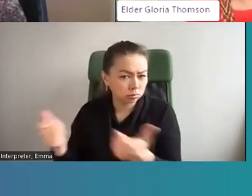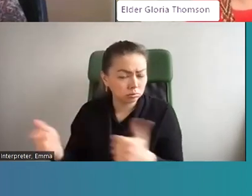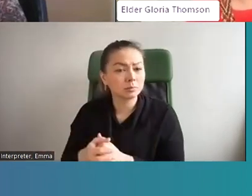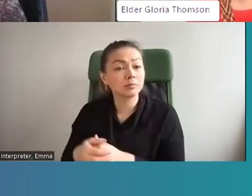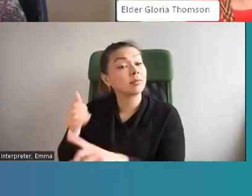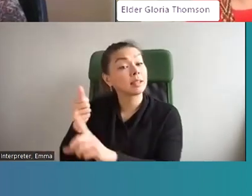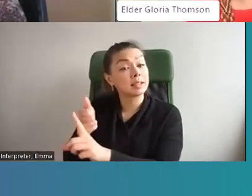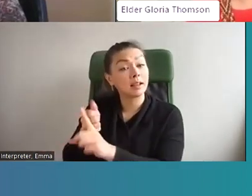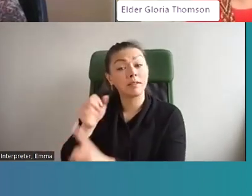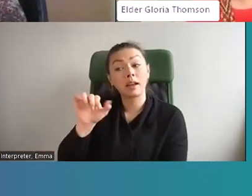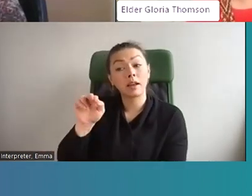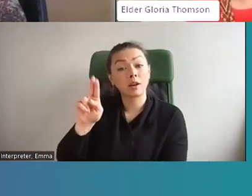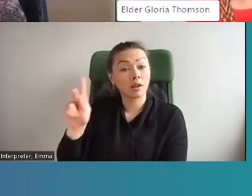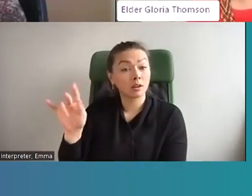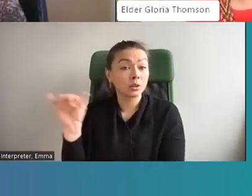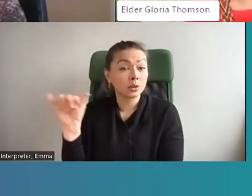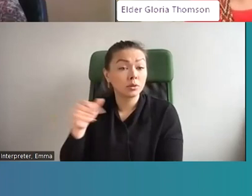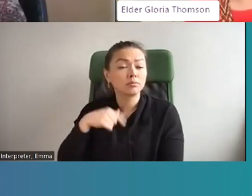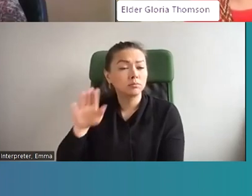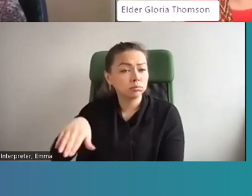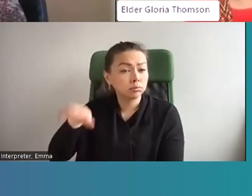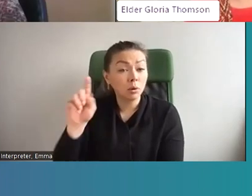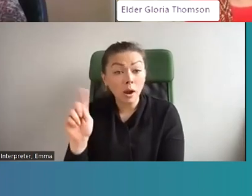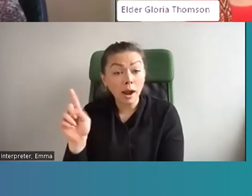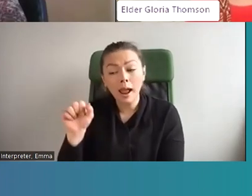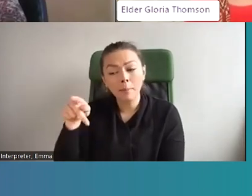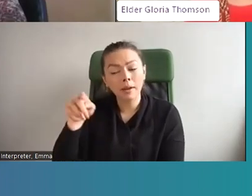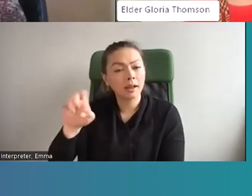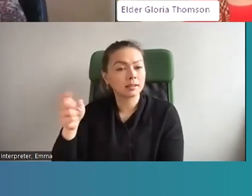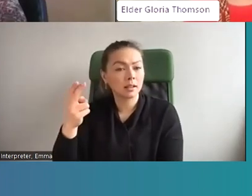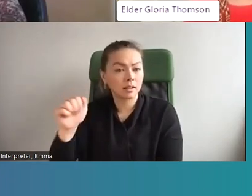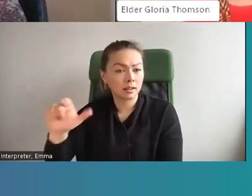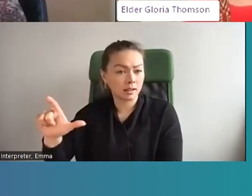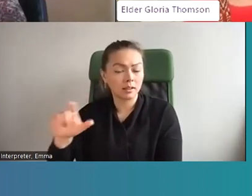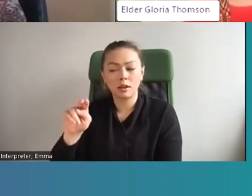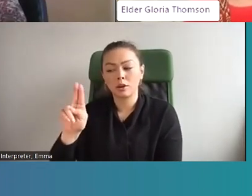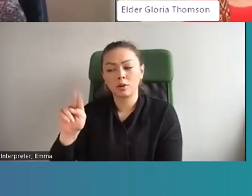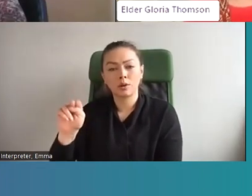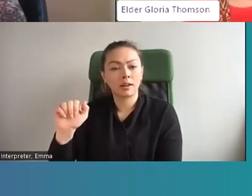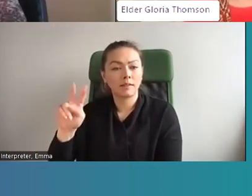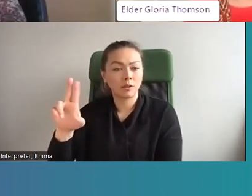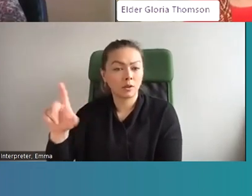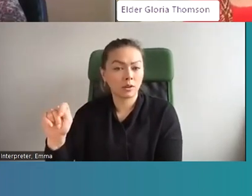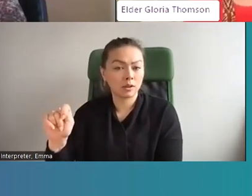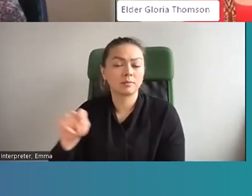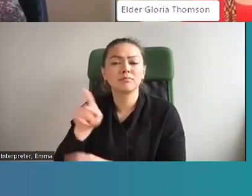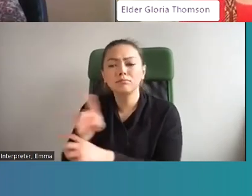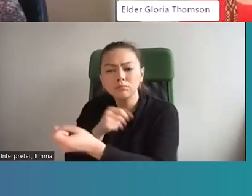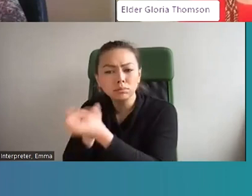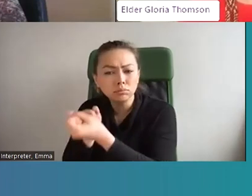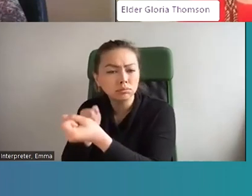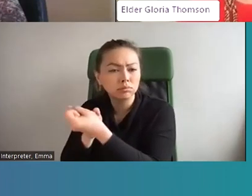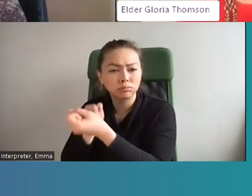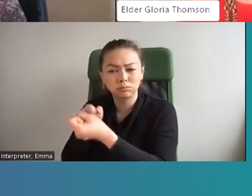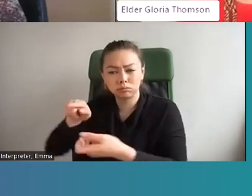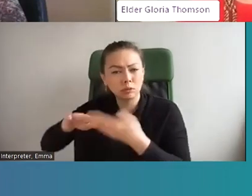born and raised in Apex Hill, Nunavut. She has supported the urban Inuit community in Toronto for many years and has been elected